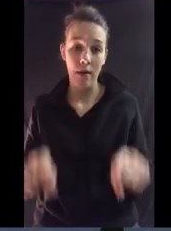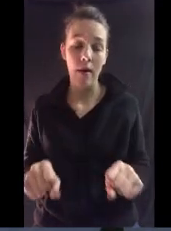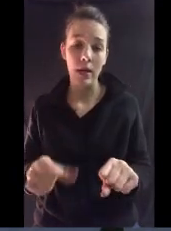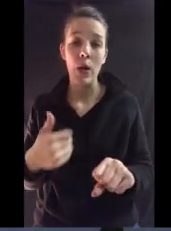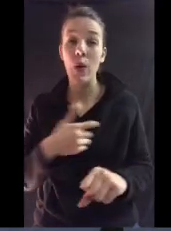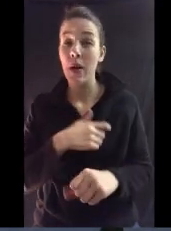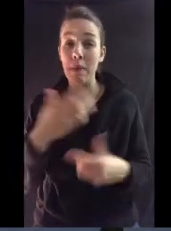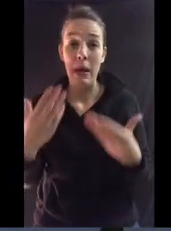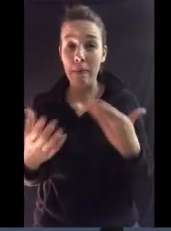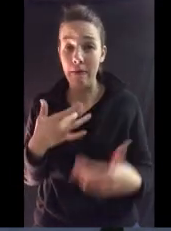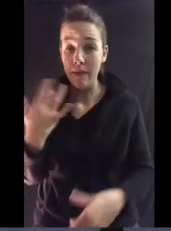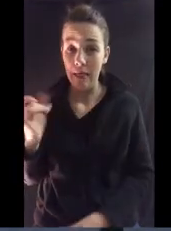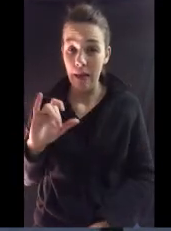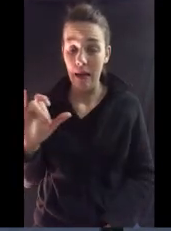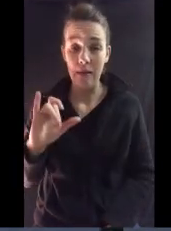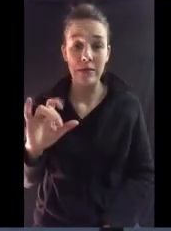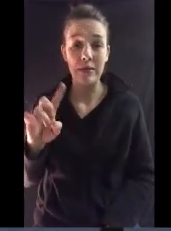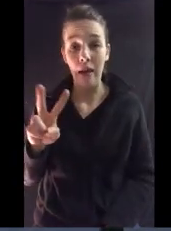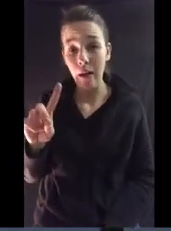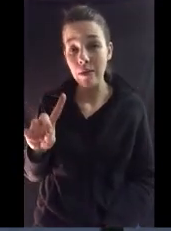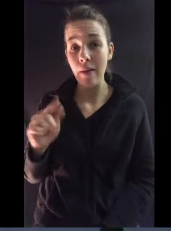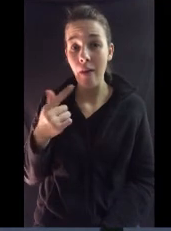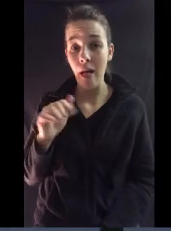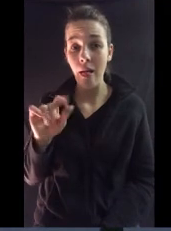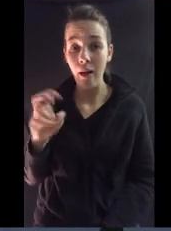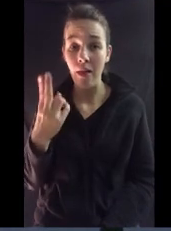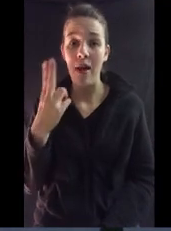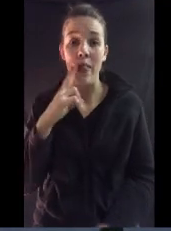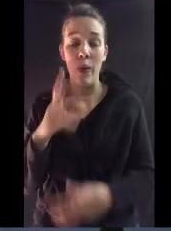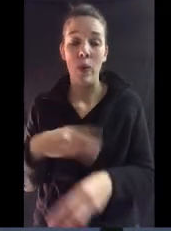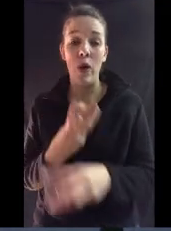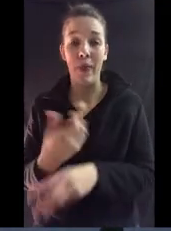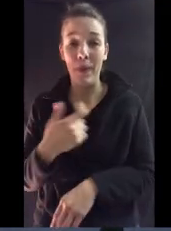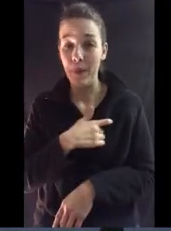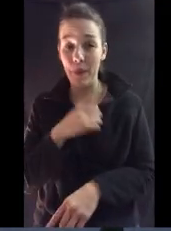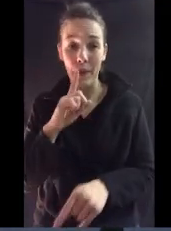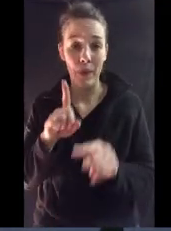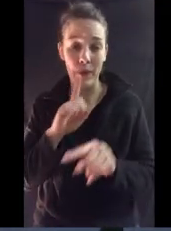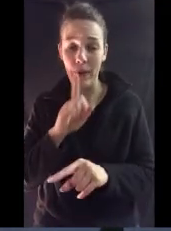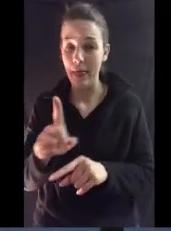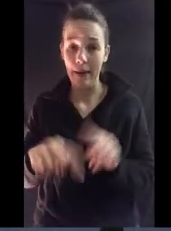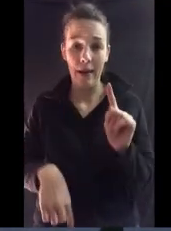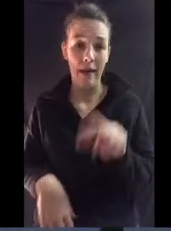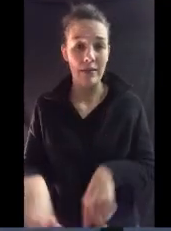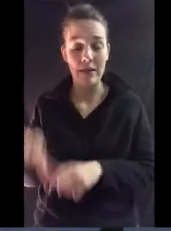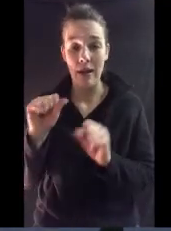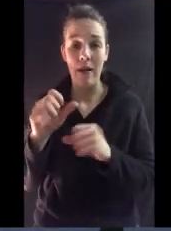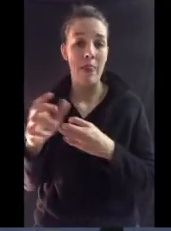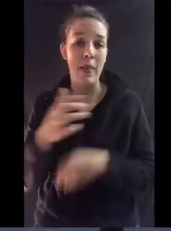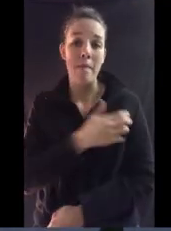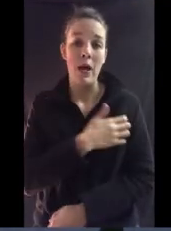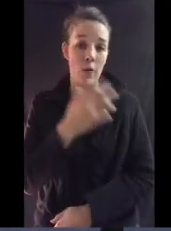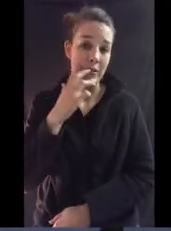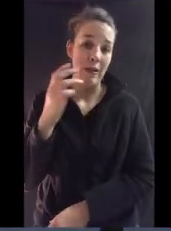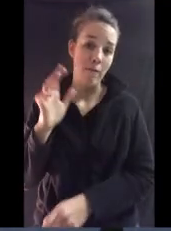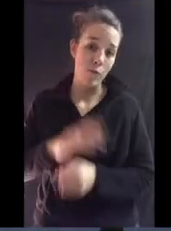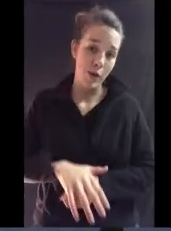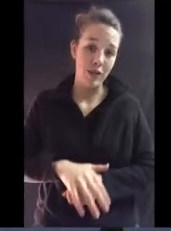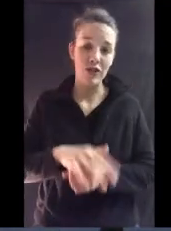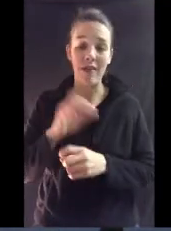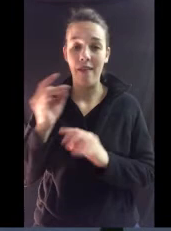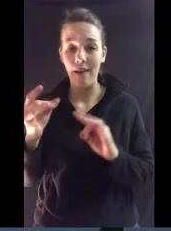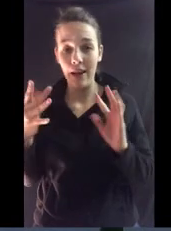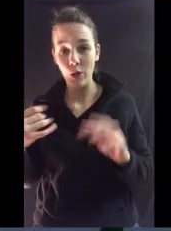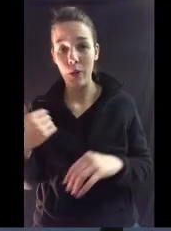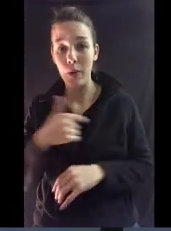be healed. We may feel like we're David in a Goliath world, that we really can't take on the